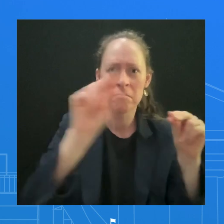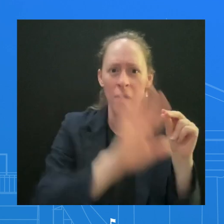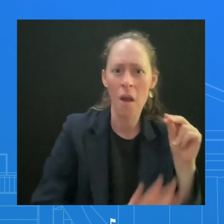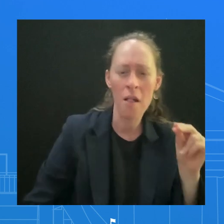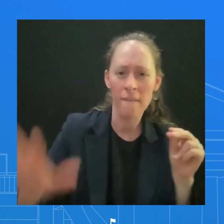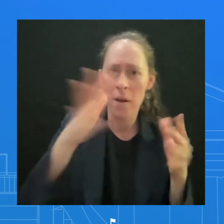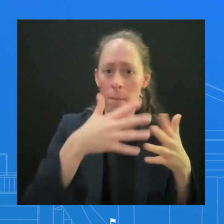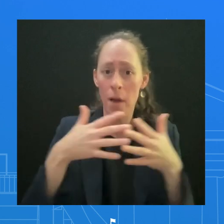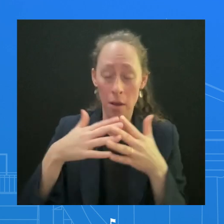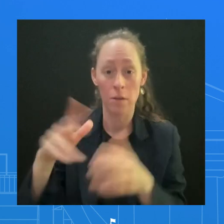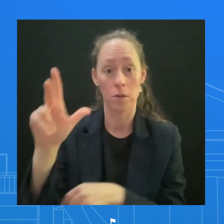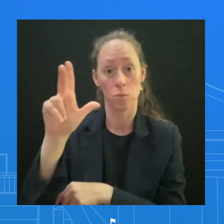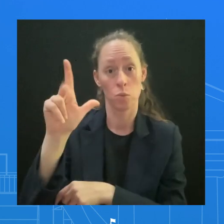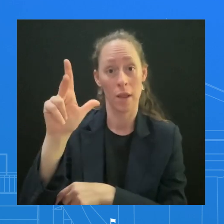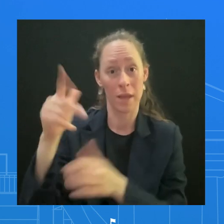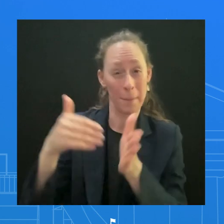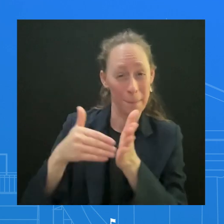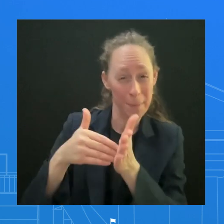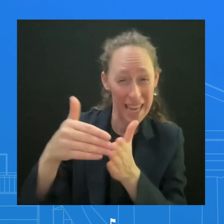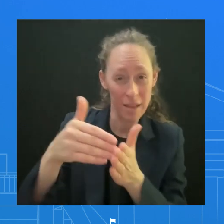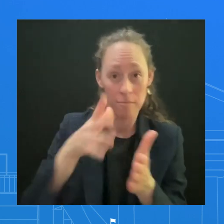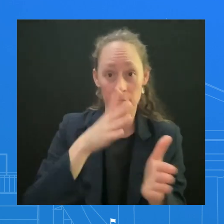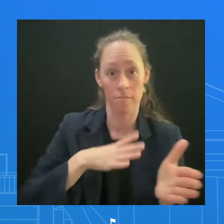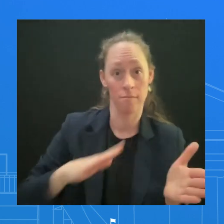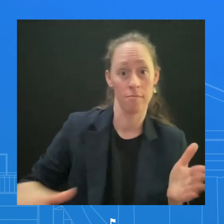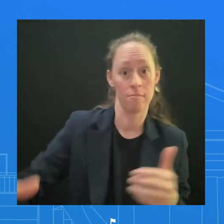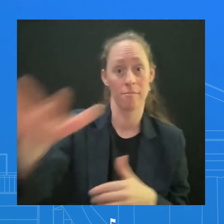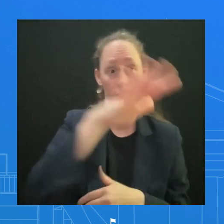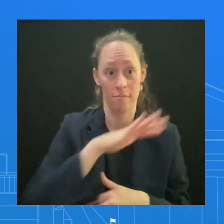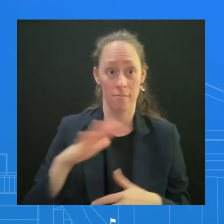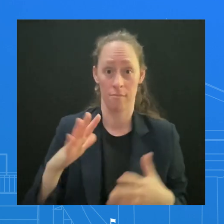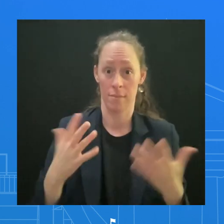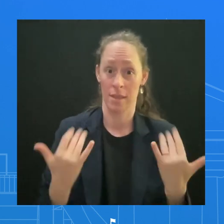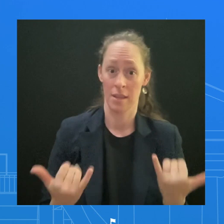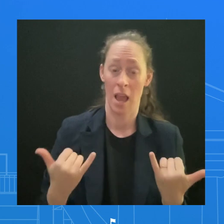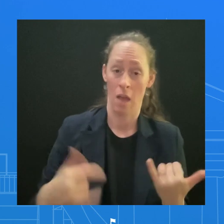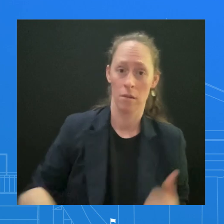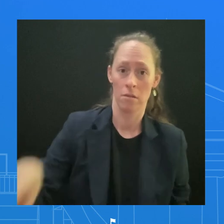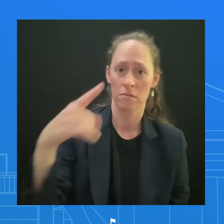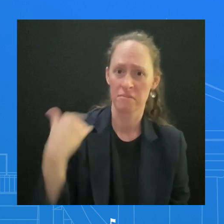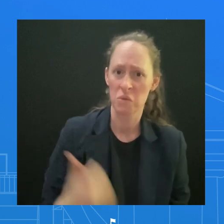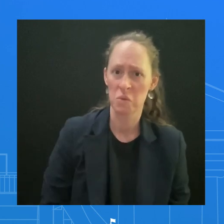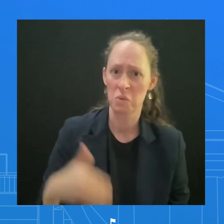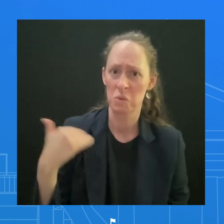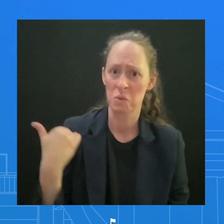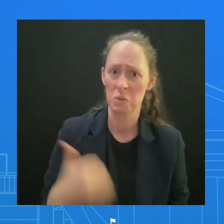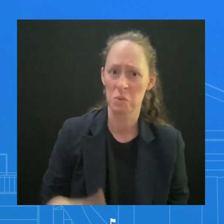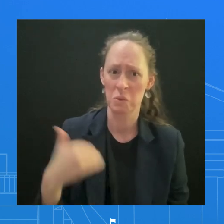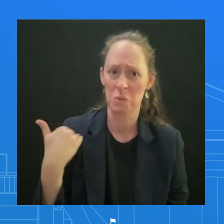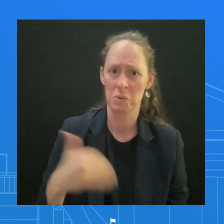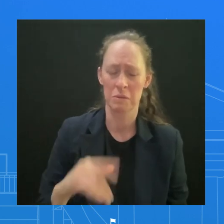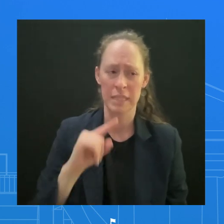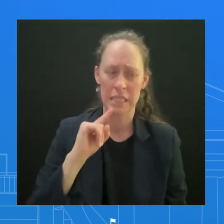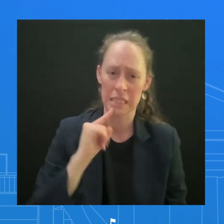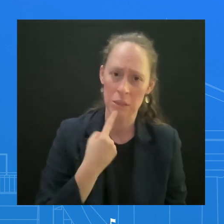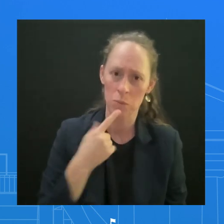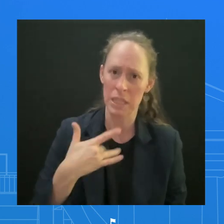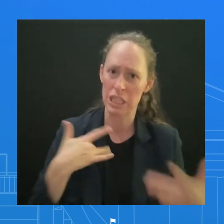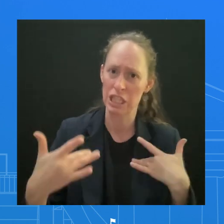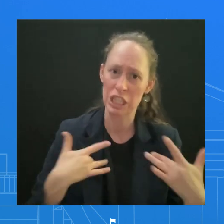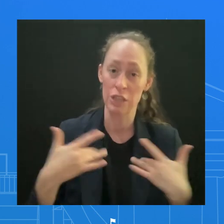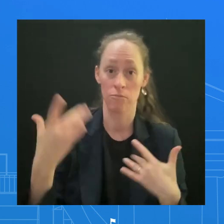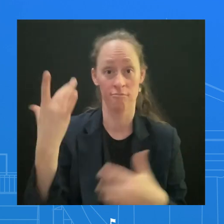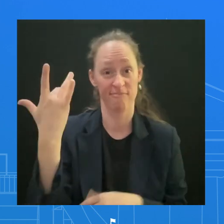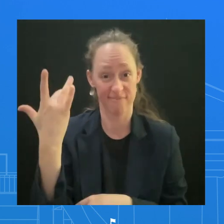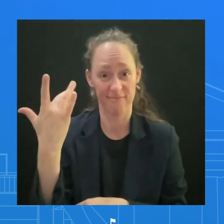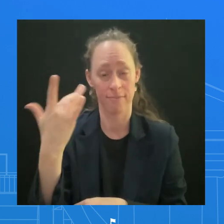age live in one of the 18 states with an abortion ban that is in effect. In the last year,